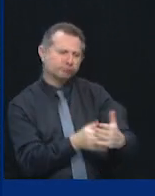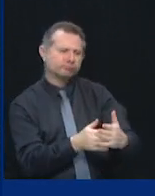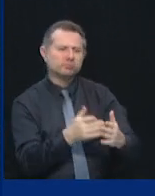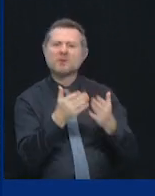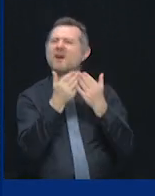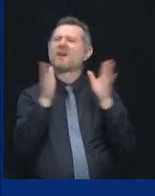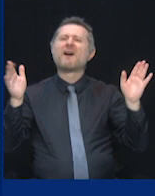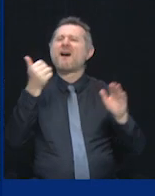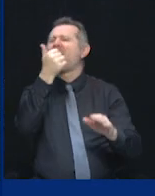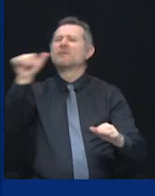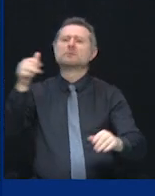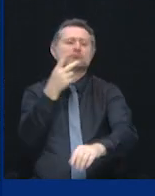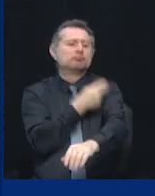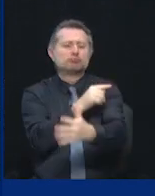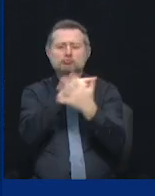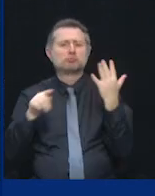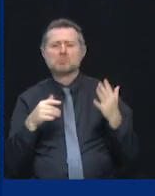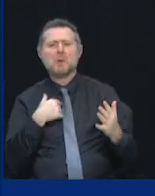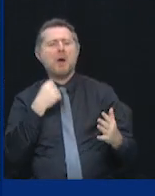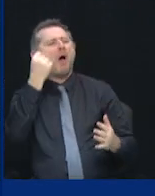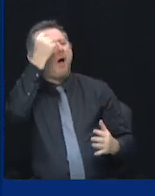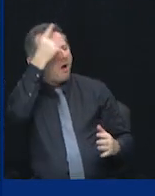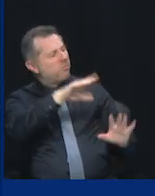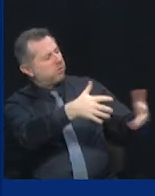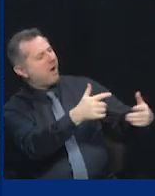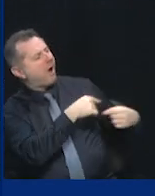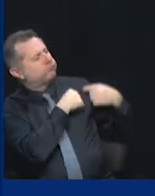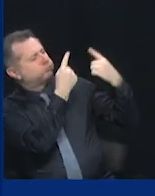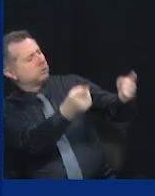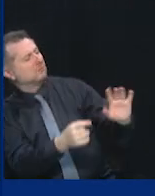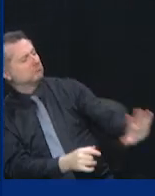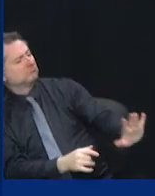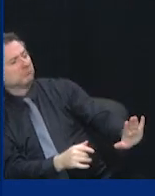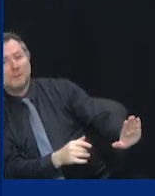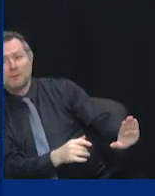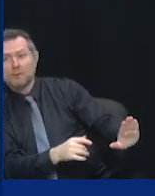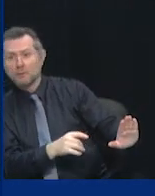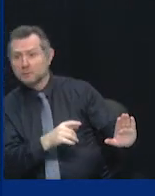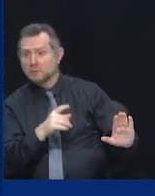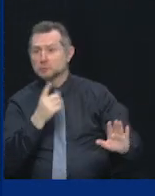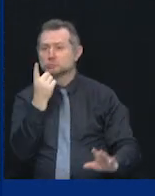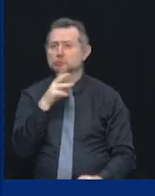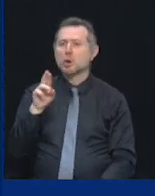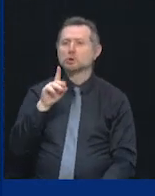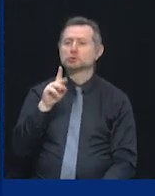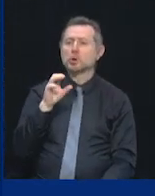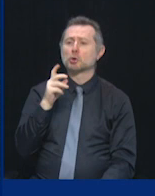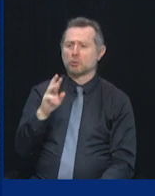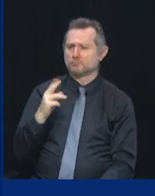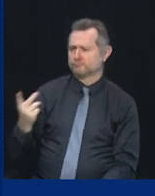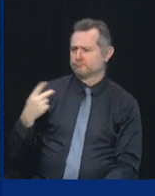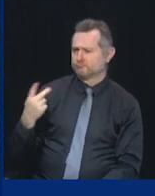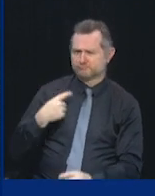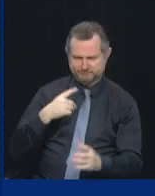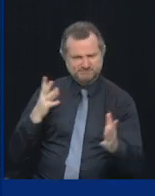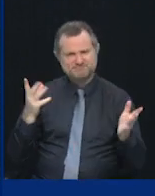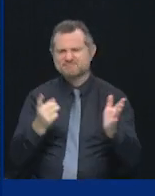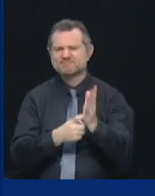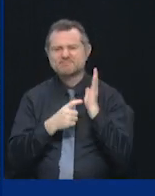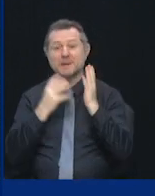this before, Dr. Zucker and I, when we mandated the measles vaccine a couple of years